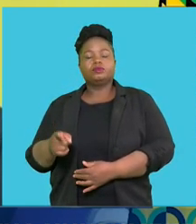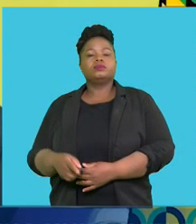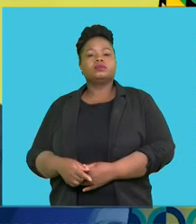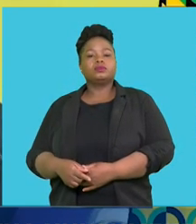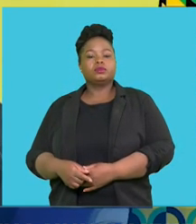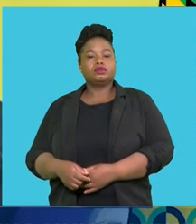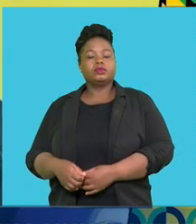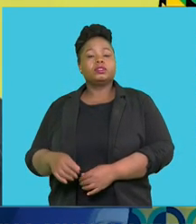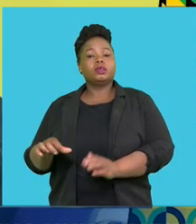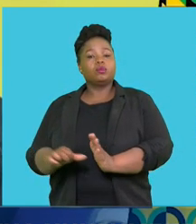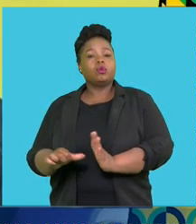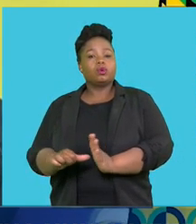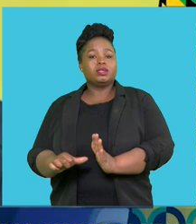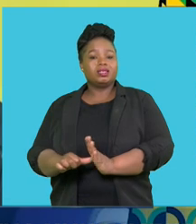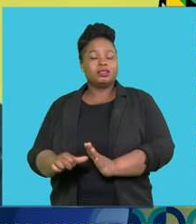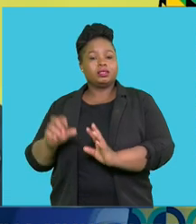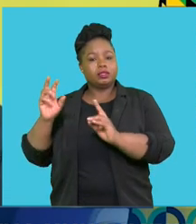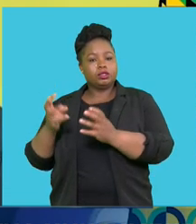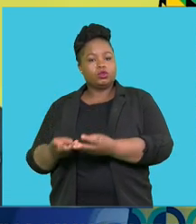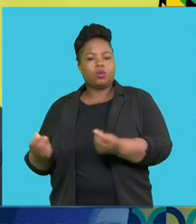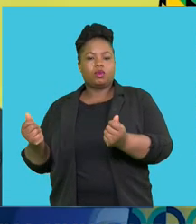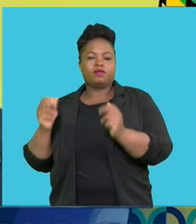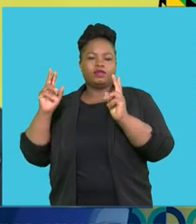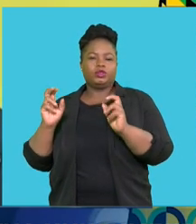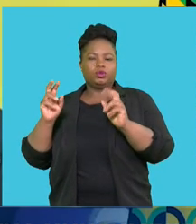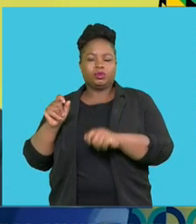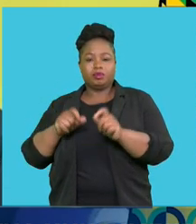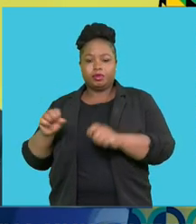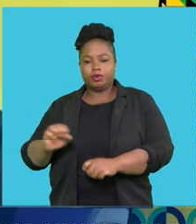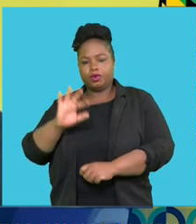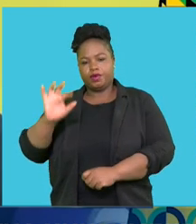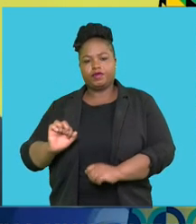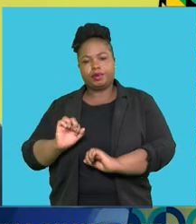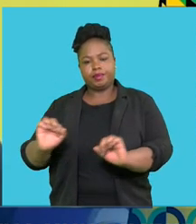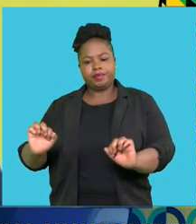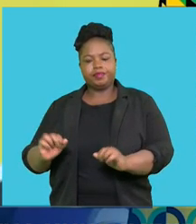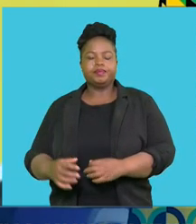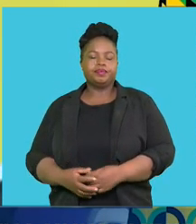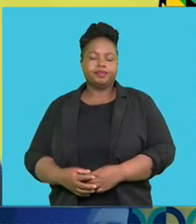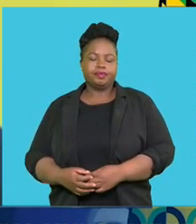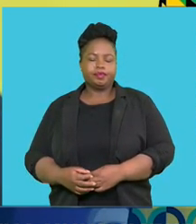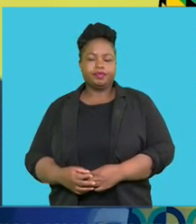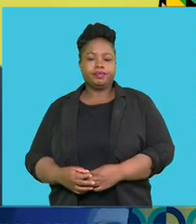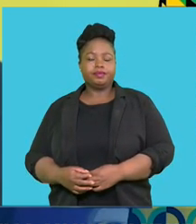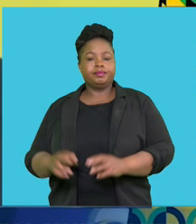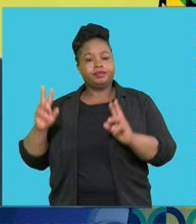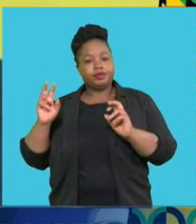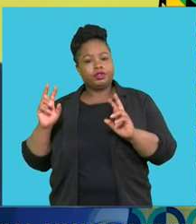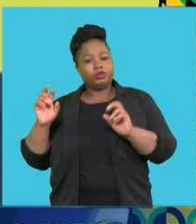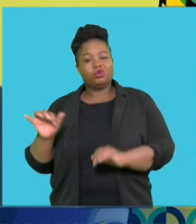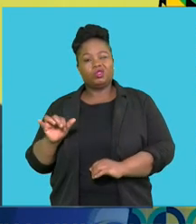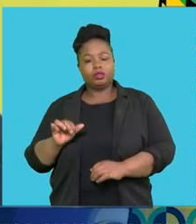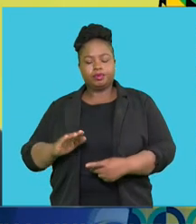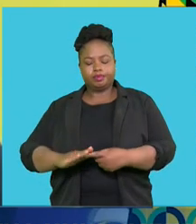the pressing issues That South Africans want to be addressed These issues include